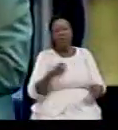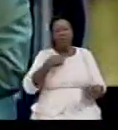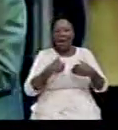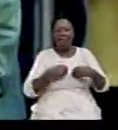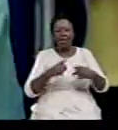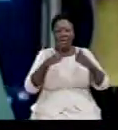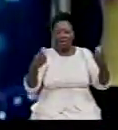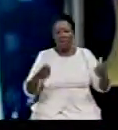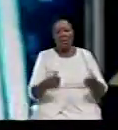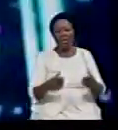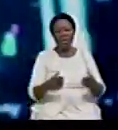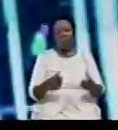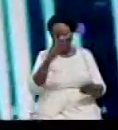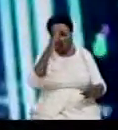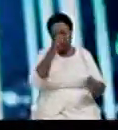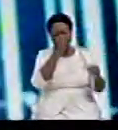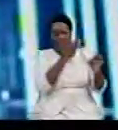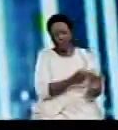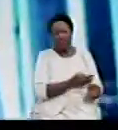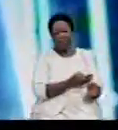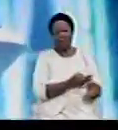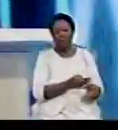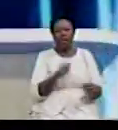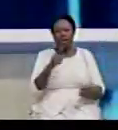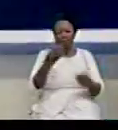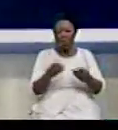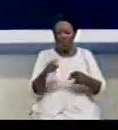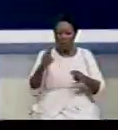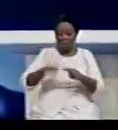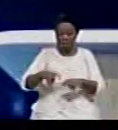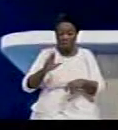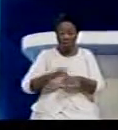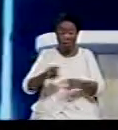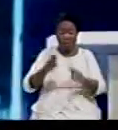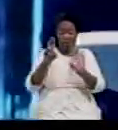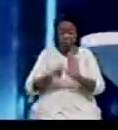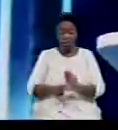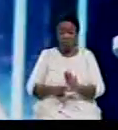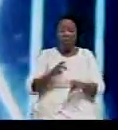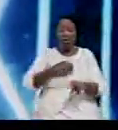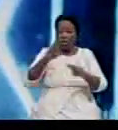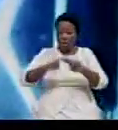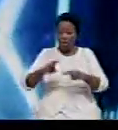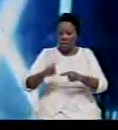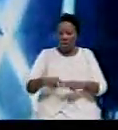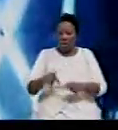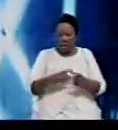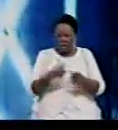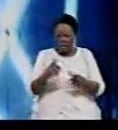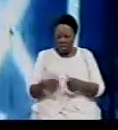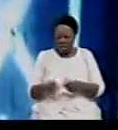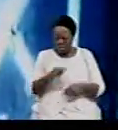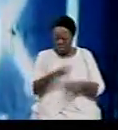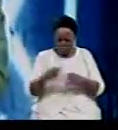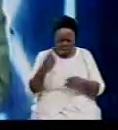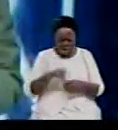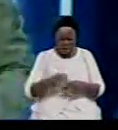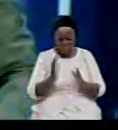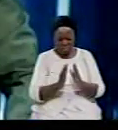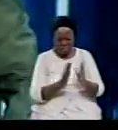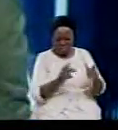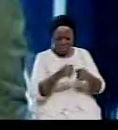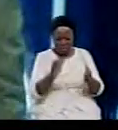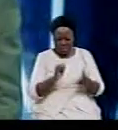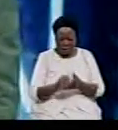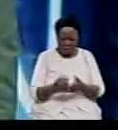surpassing faith. You want to sit down on a chair and you don't look at the arrangement of the molecules